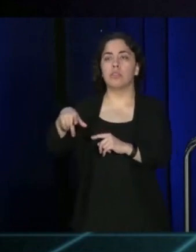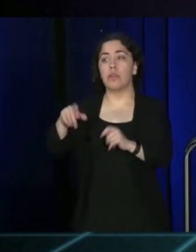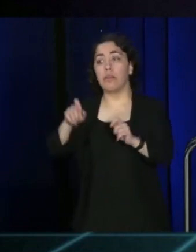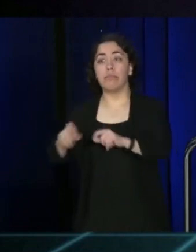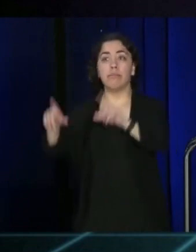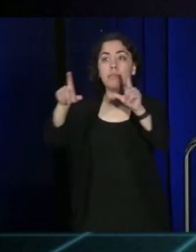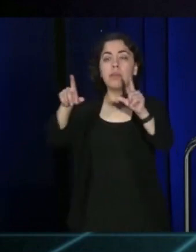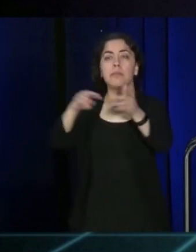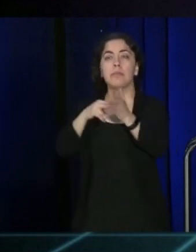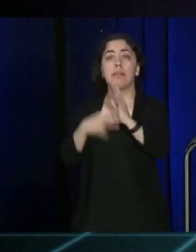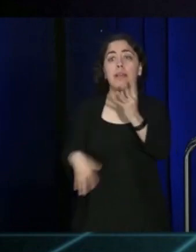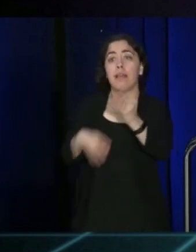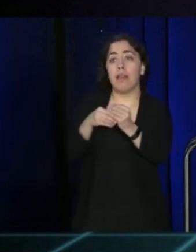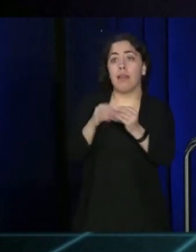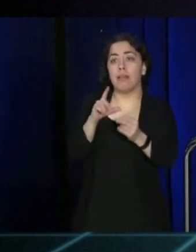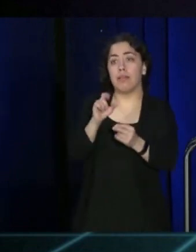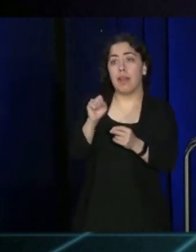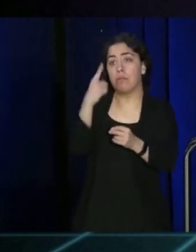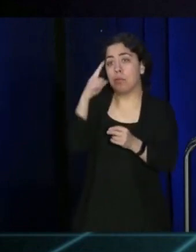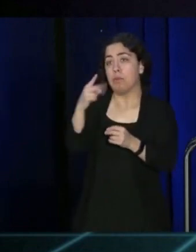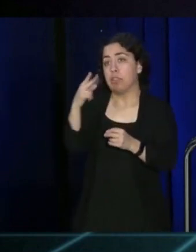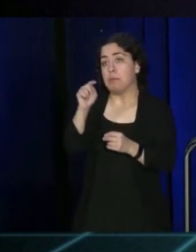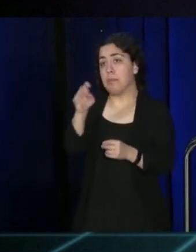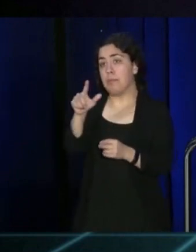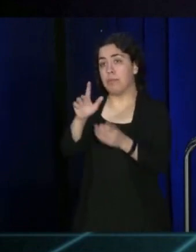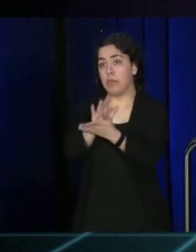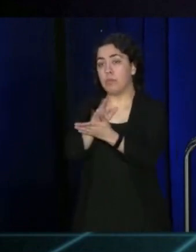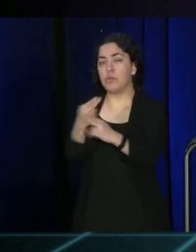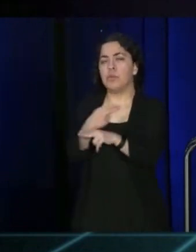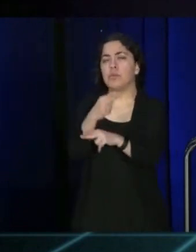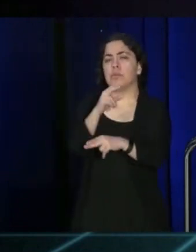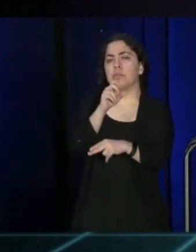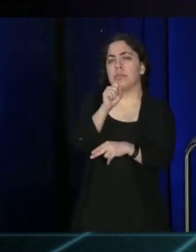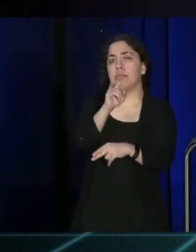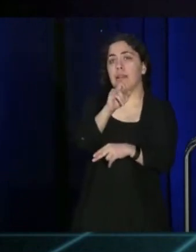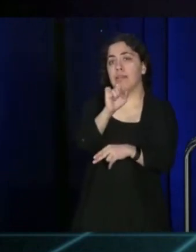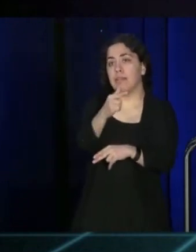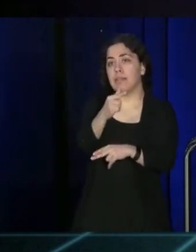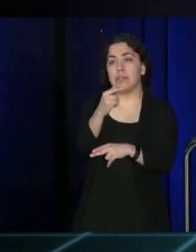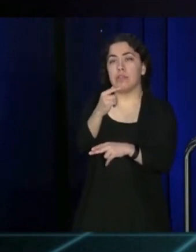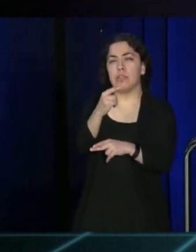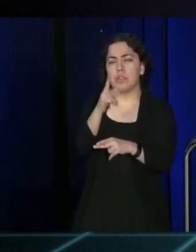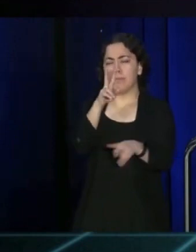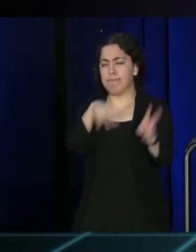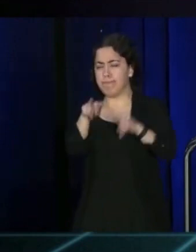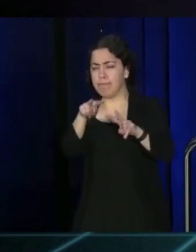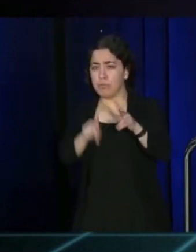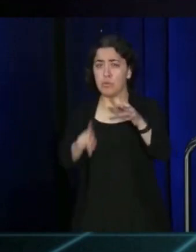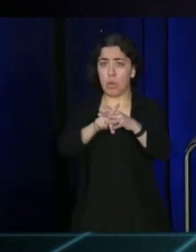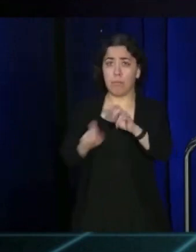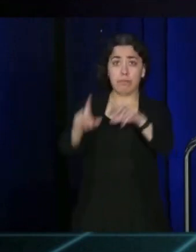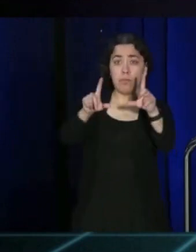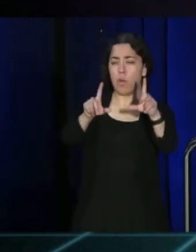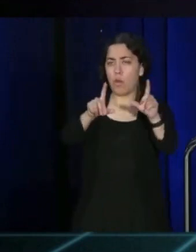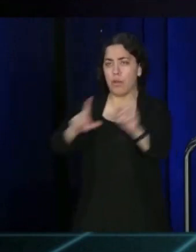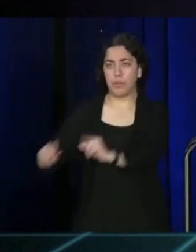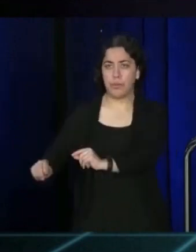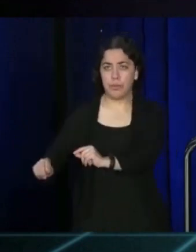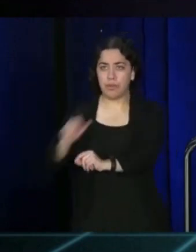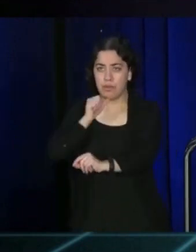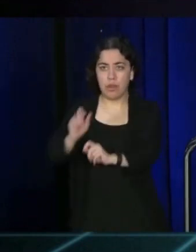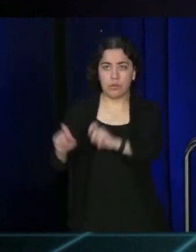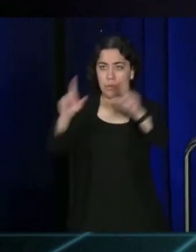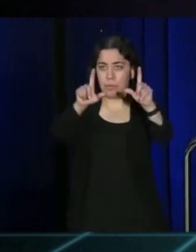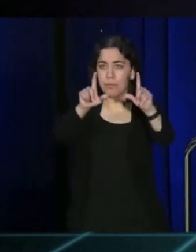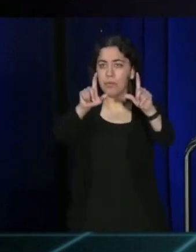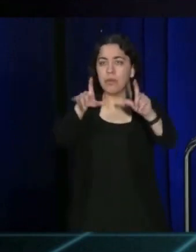a class to the HTML document and use styling to determine whether or not that thing shows up at all in the first place. Just stick the script tag